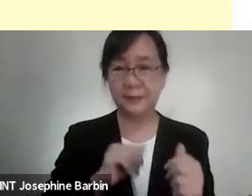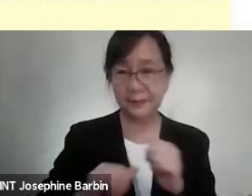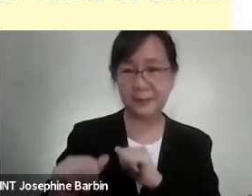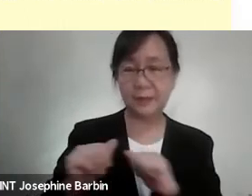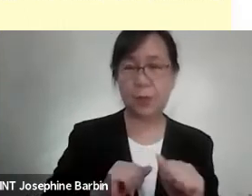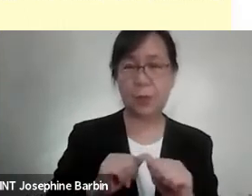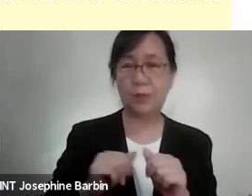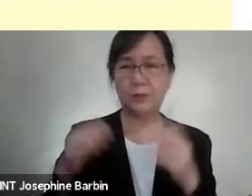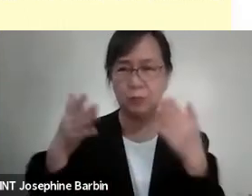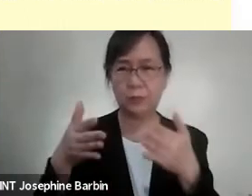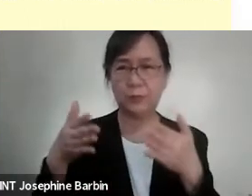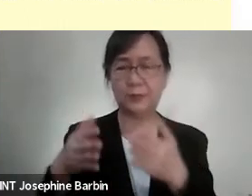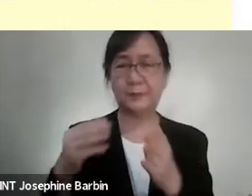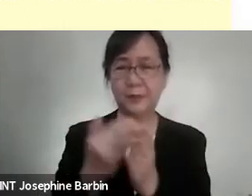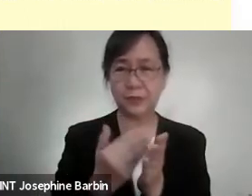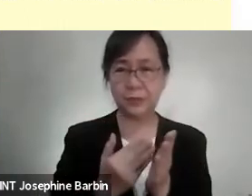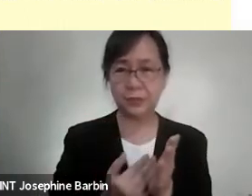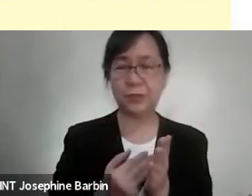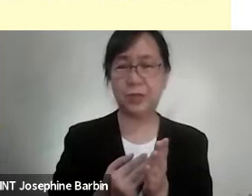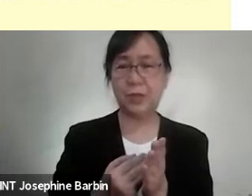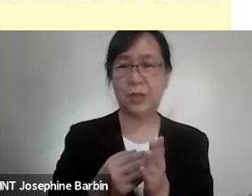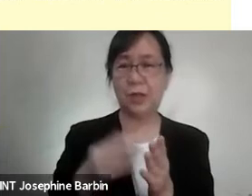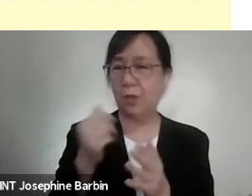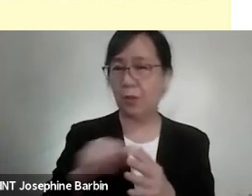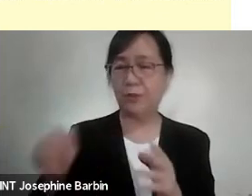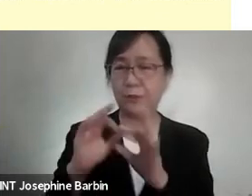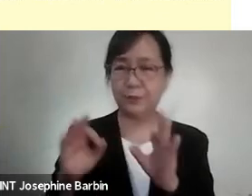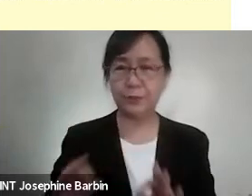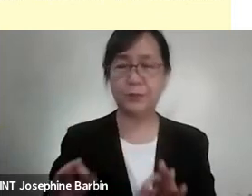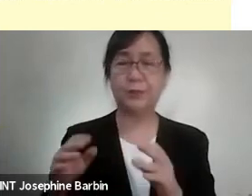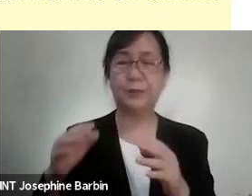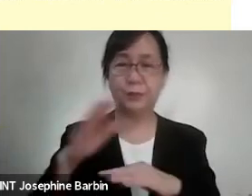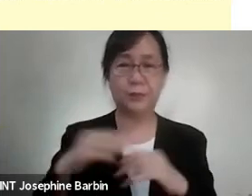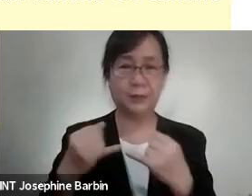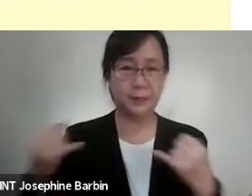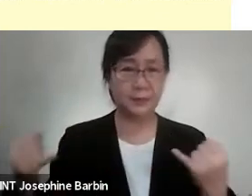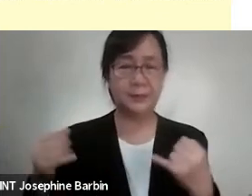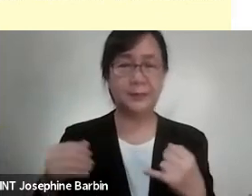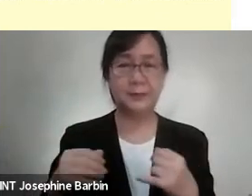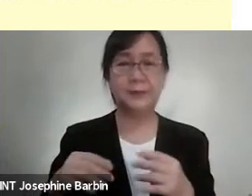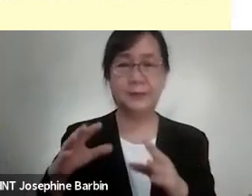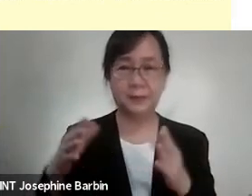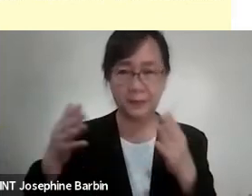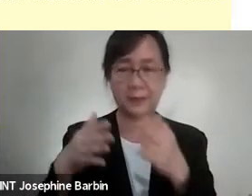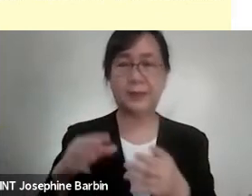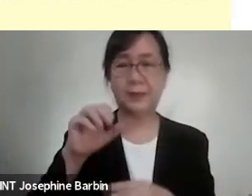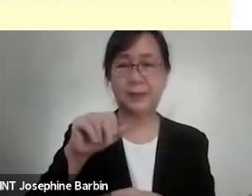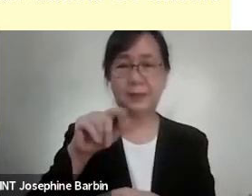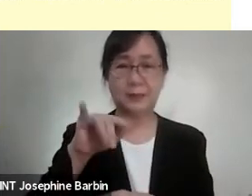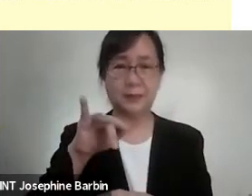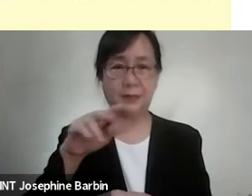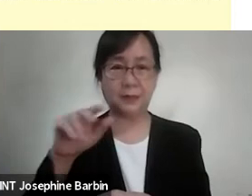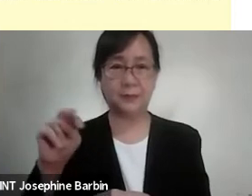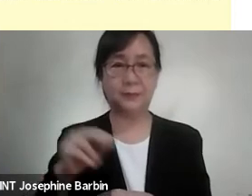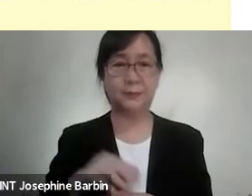concrete measures to end all forms of online exploitation and abuse of children in ASEAN. Next slide, please.